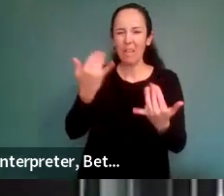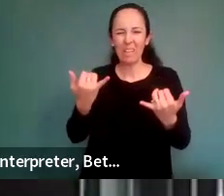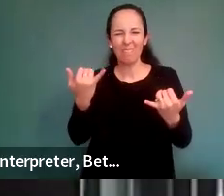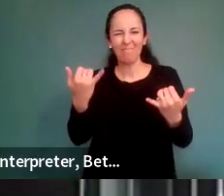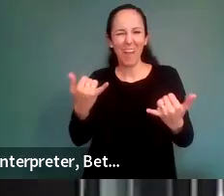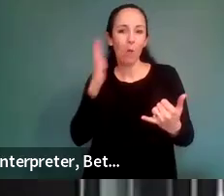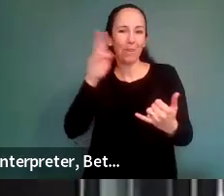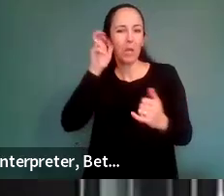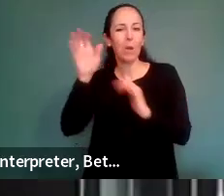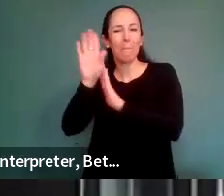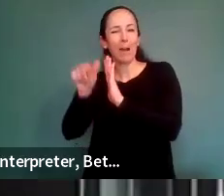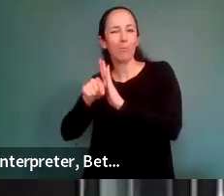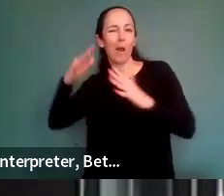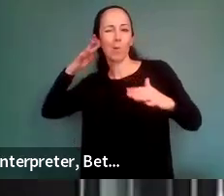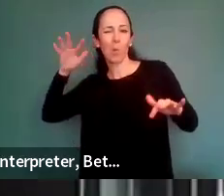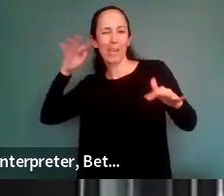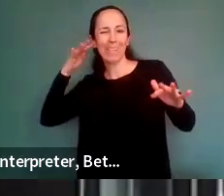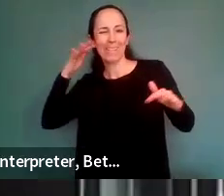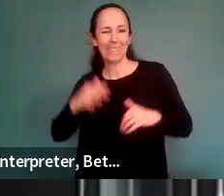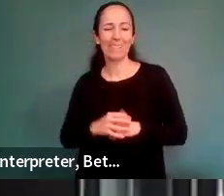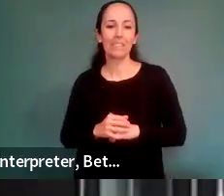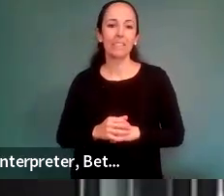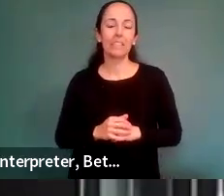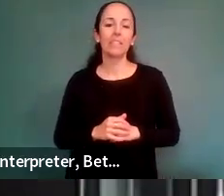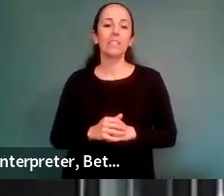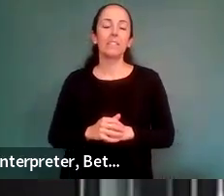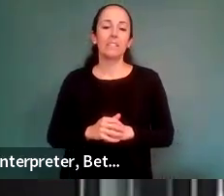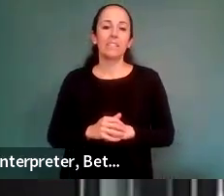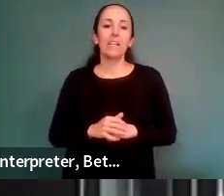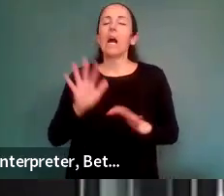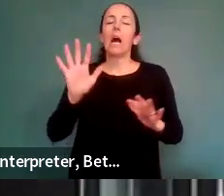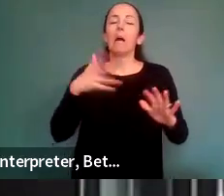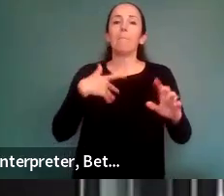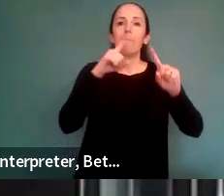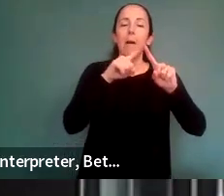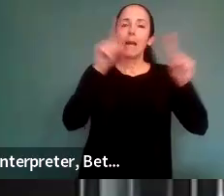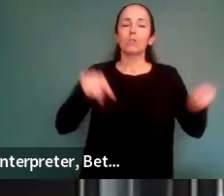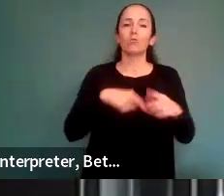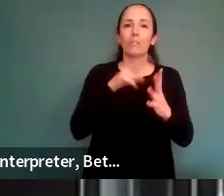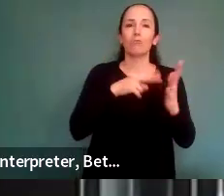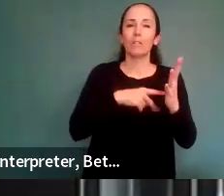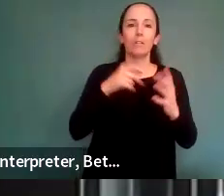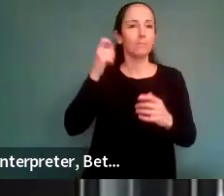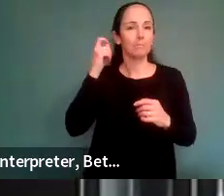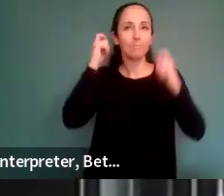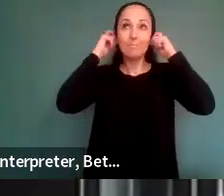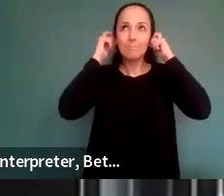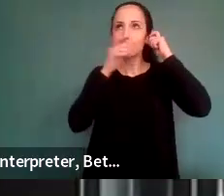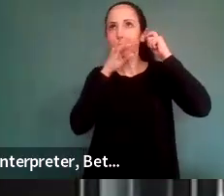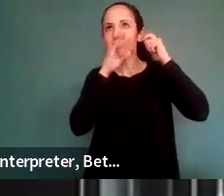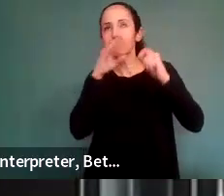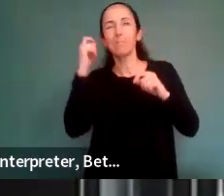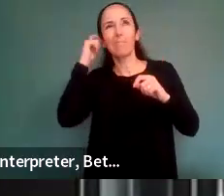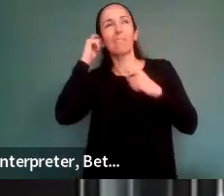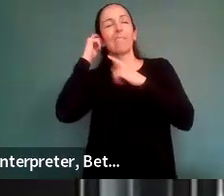So I can sorry, my screen reader was going off in my ears, so I lost track there. So you probably are